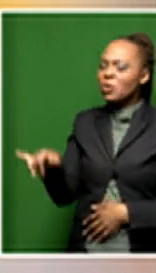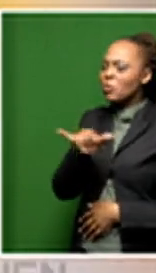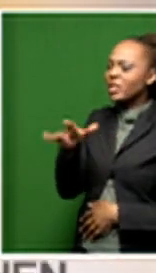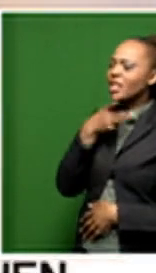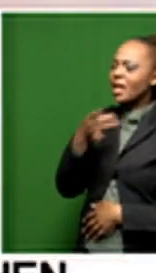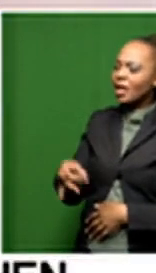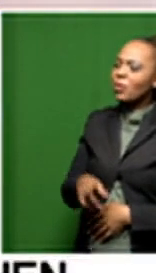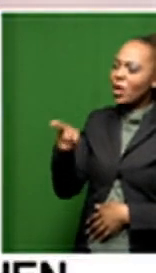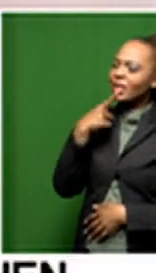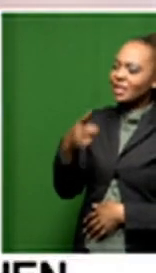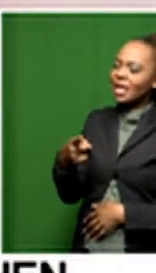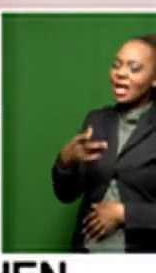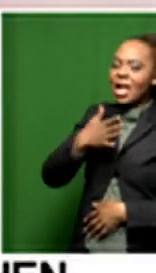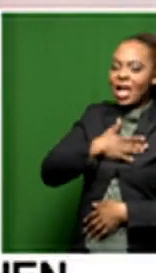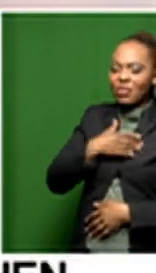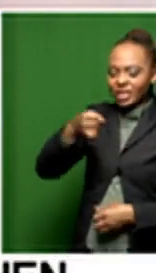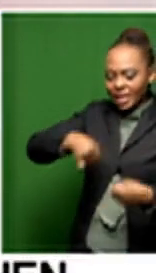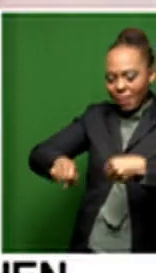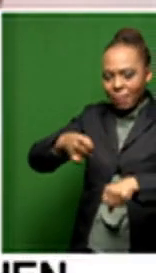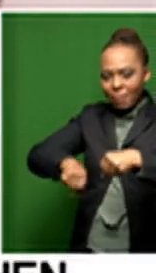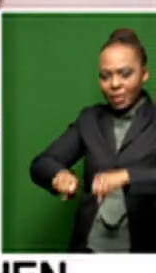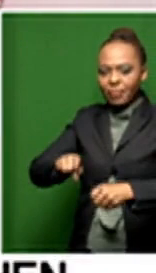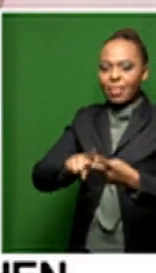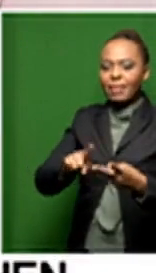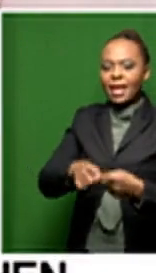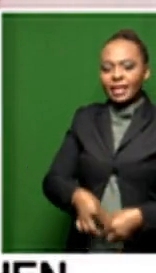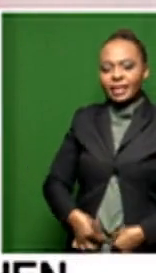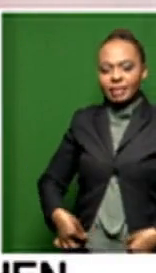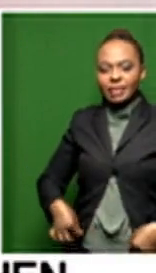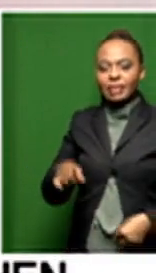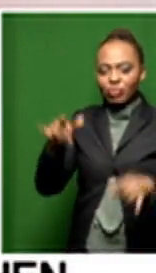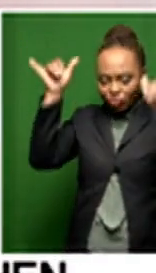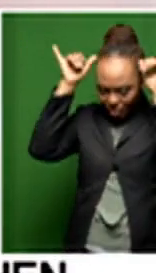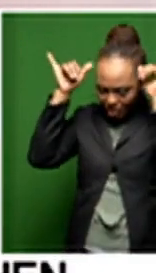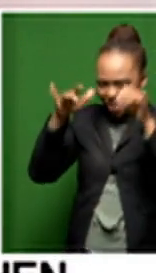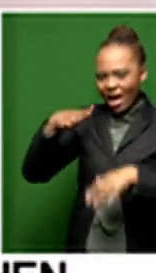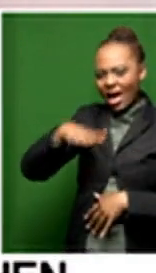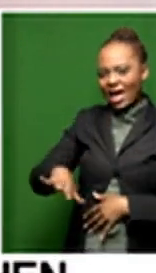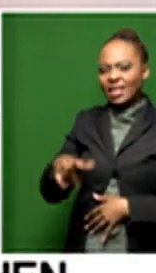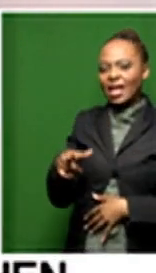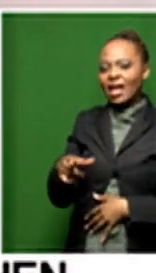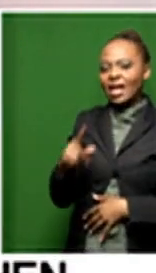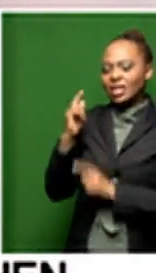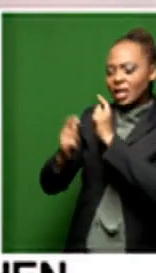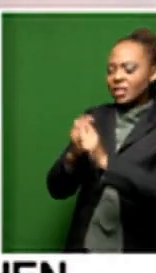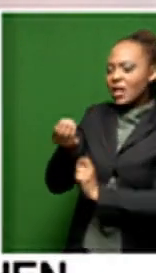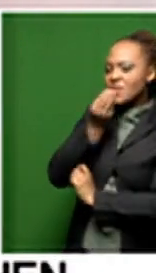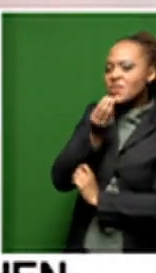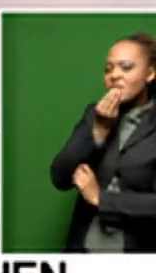mentioned that you love samp and tripe. Which other traditional foods do you prepare that tickles everybody's